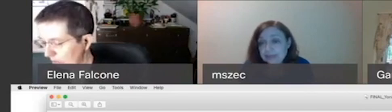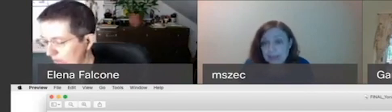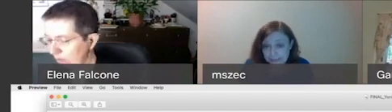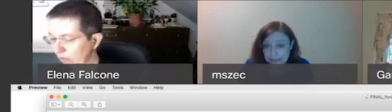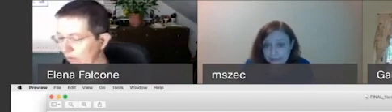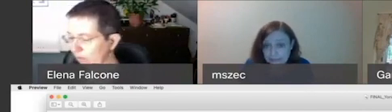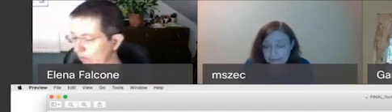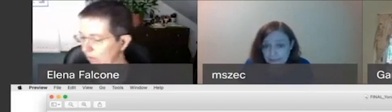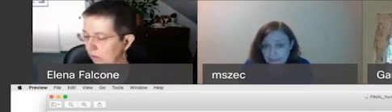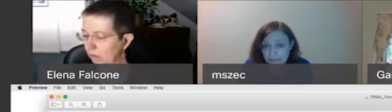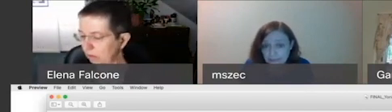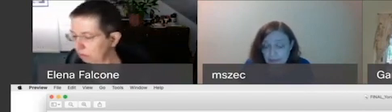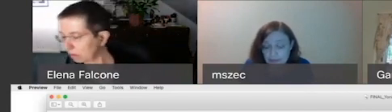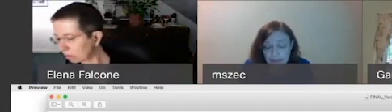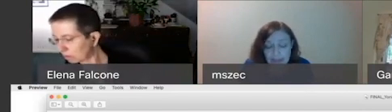within 15 days of receiving the payment.